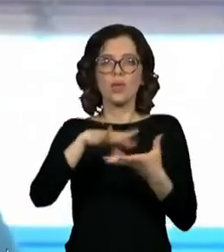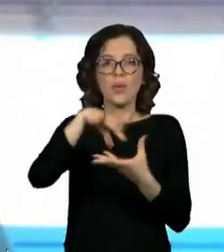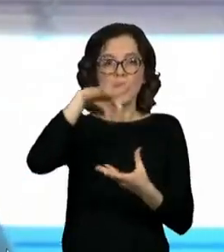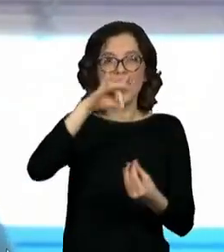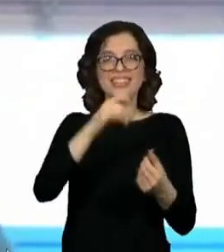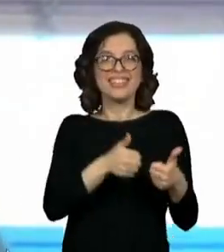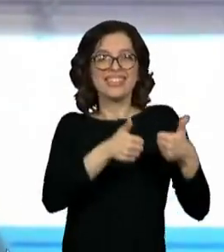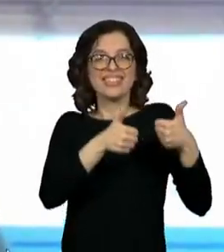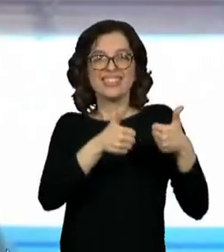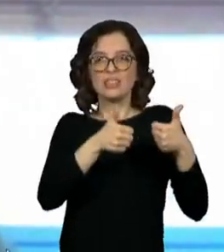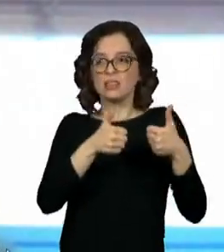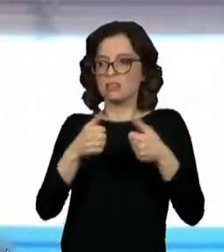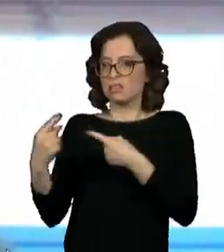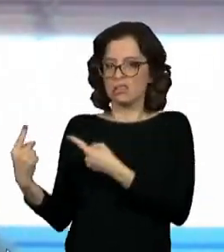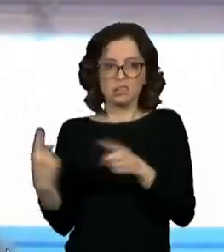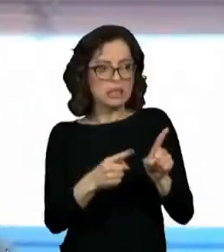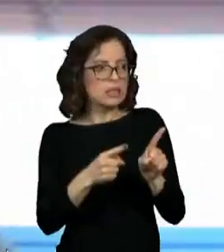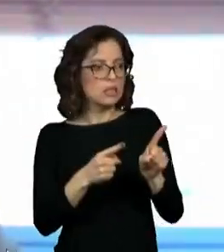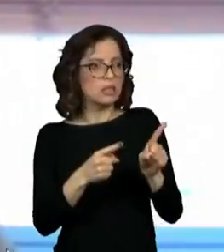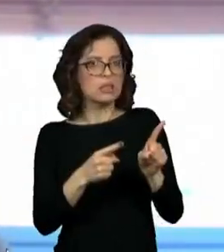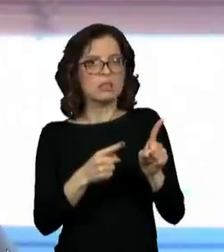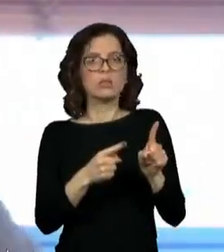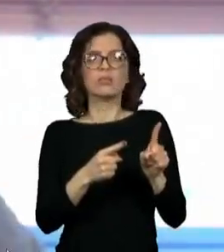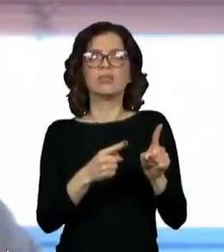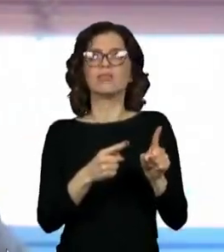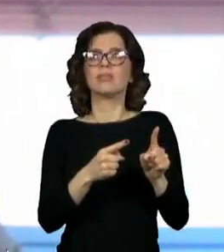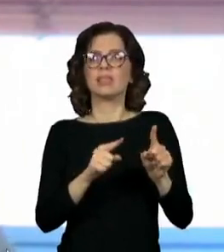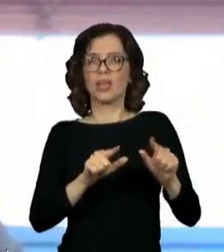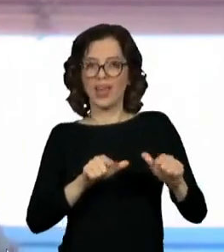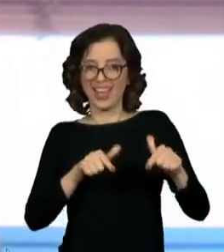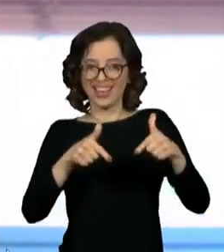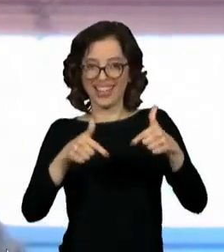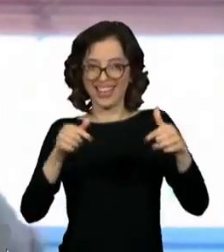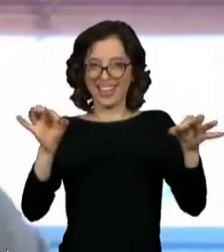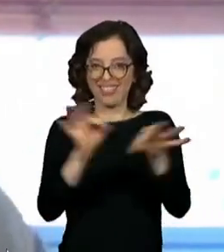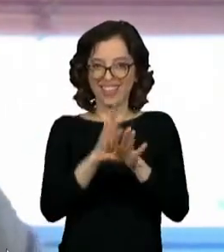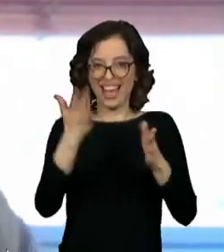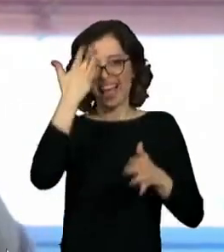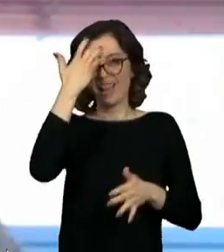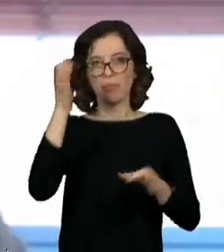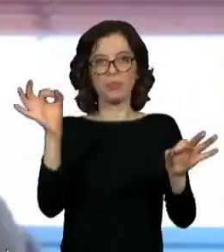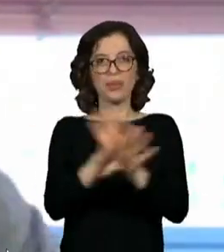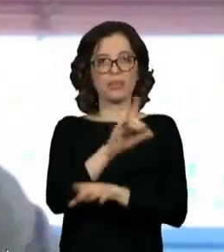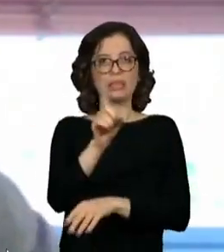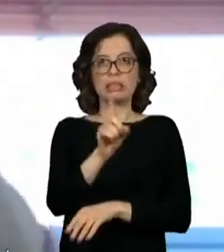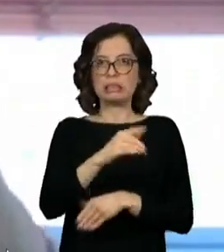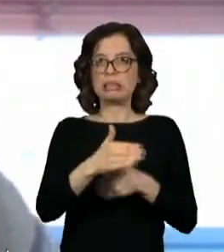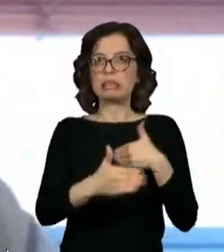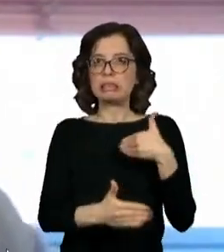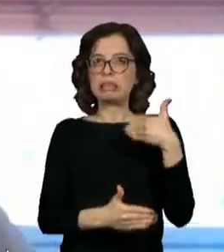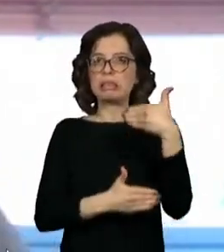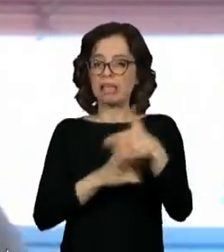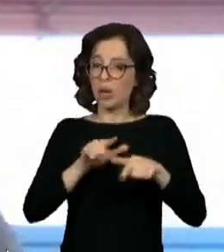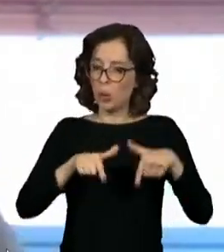liberal democracies and their rivals. And that struggle is not going to end tomorrow. It's not going to end next year. That struggle